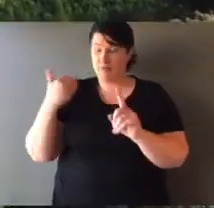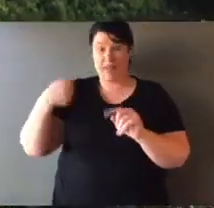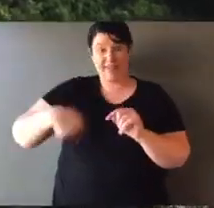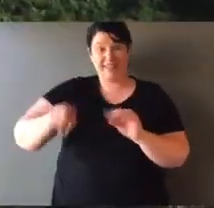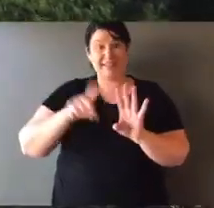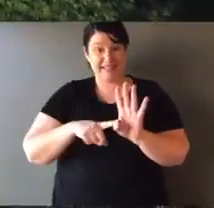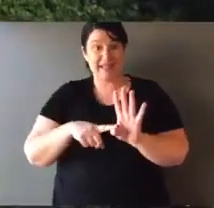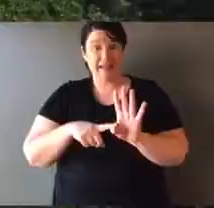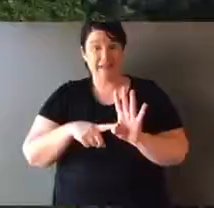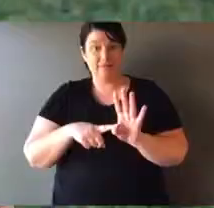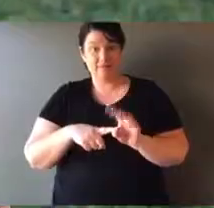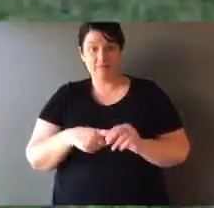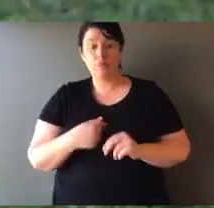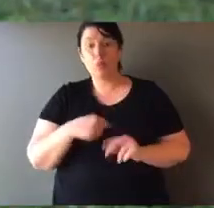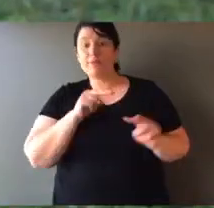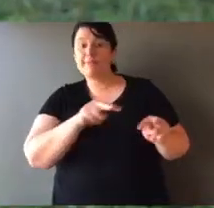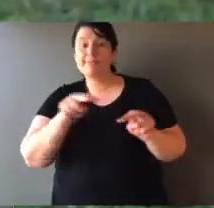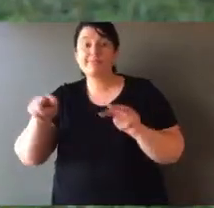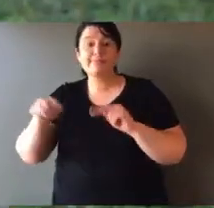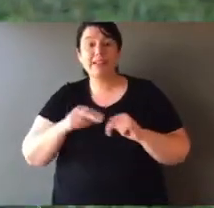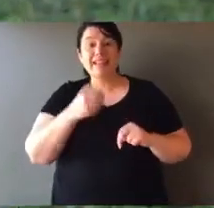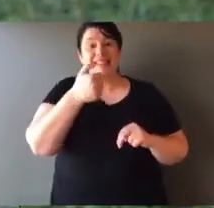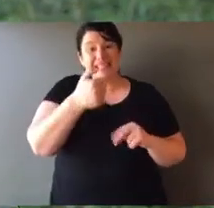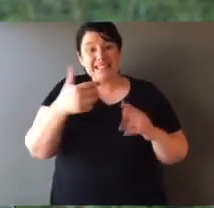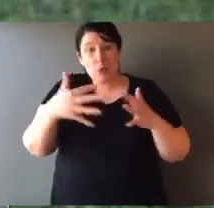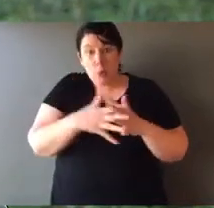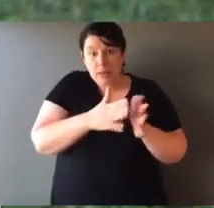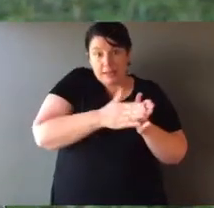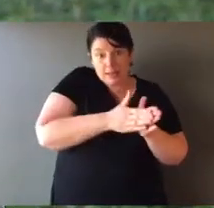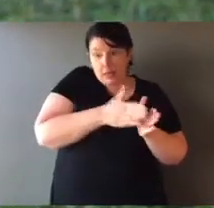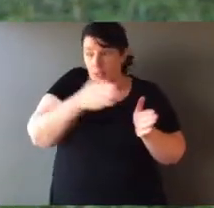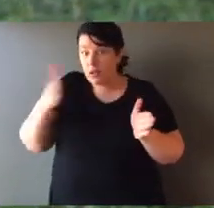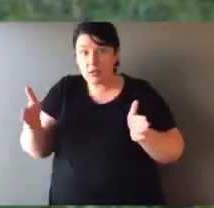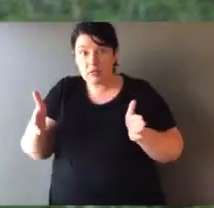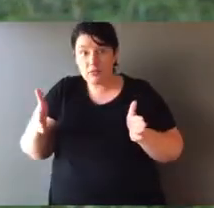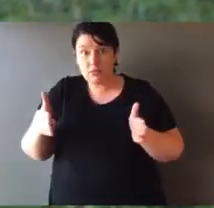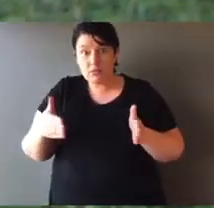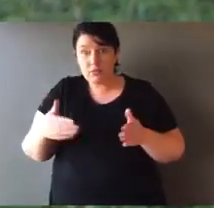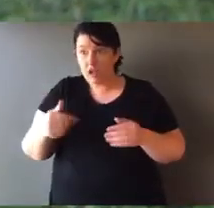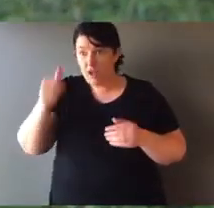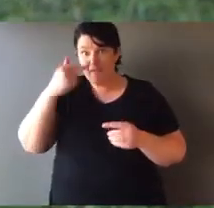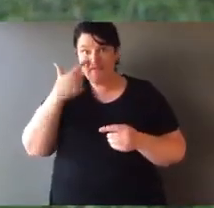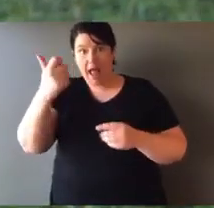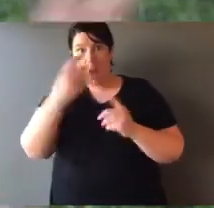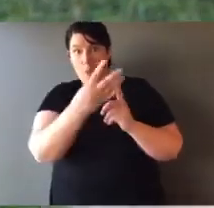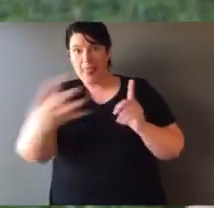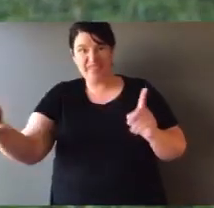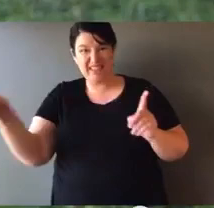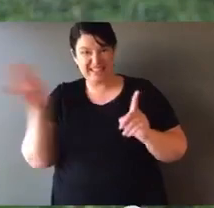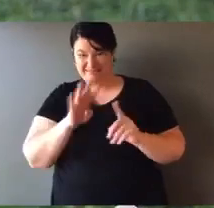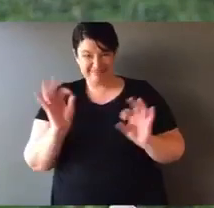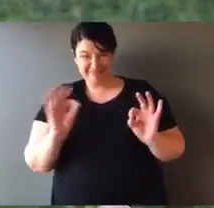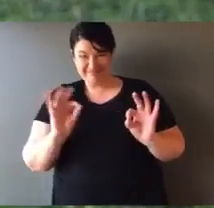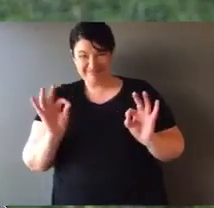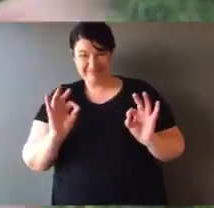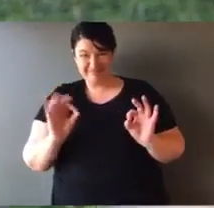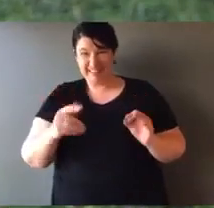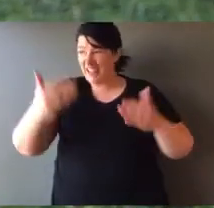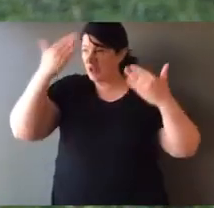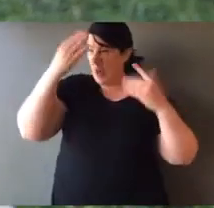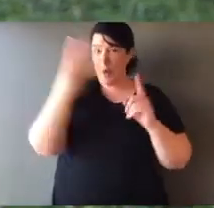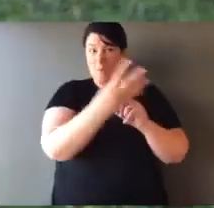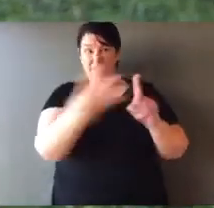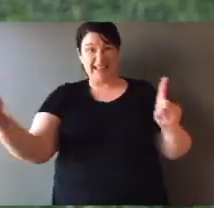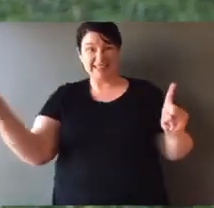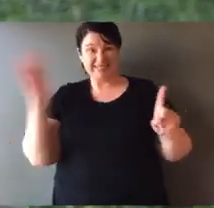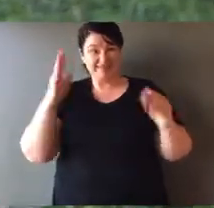6th of January this year. After 6 weeks, not one of those animals had found a fence. They don't know